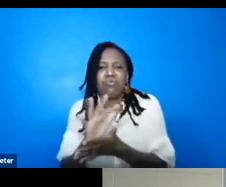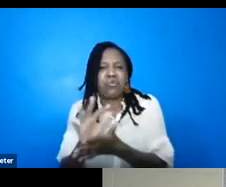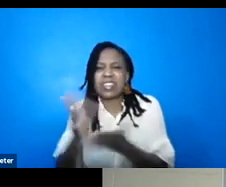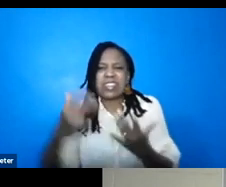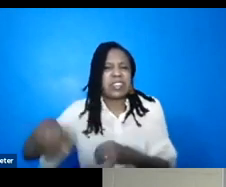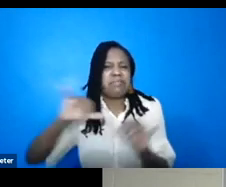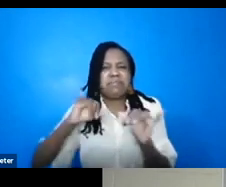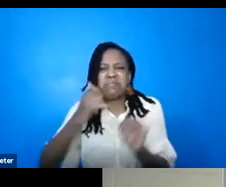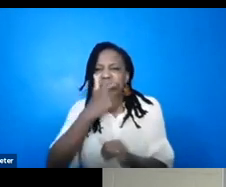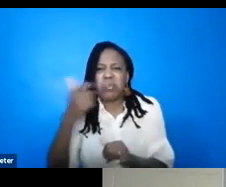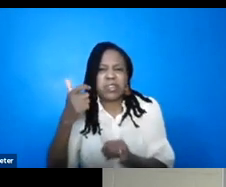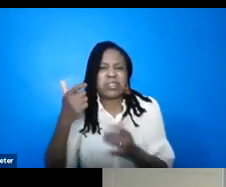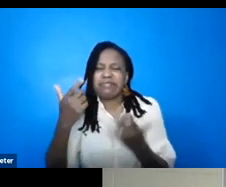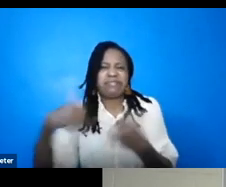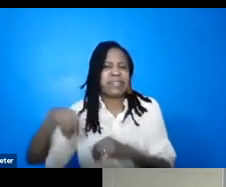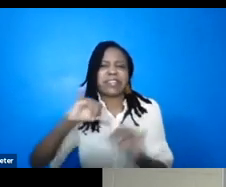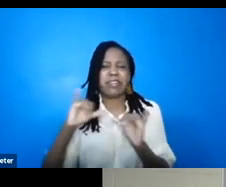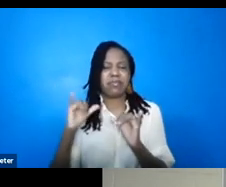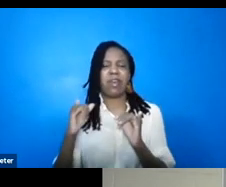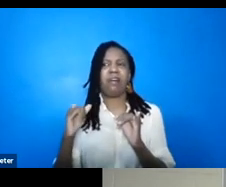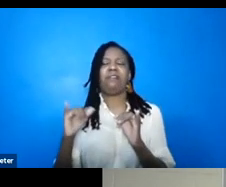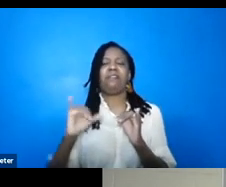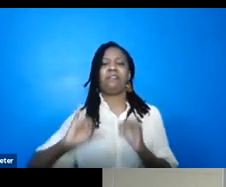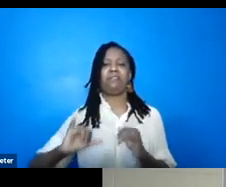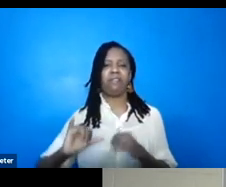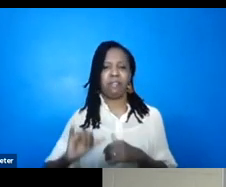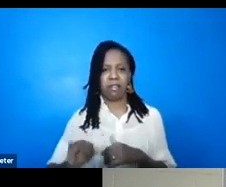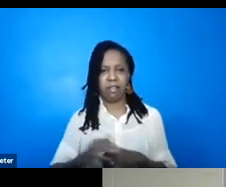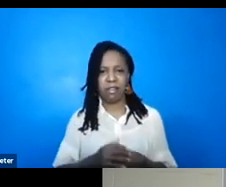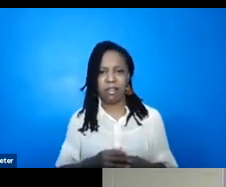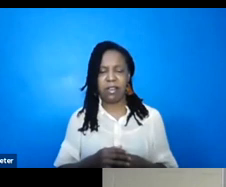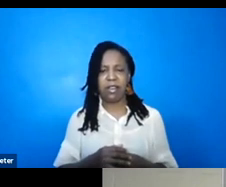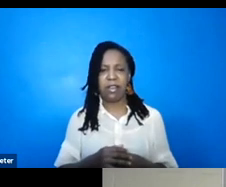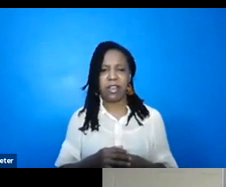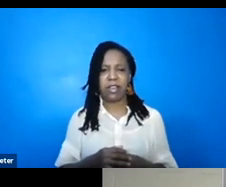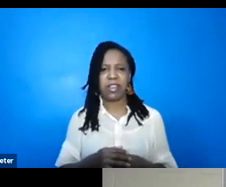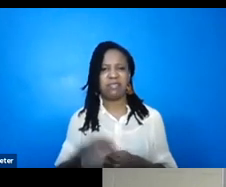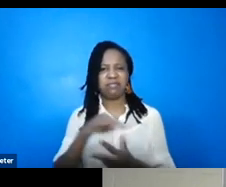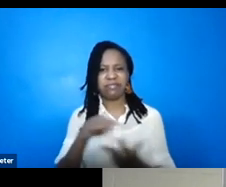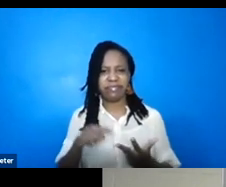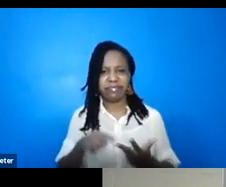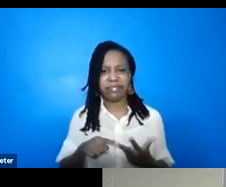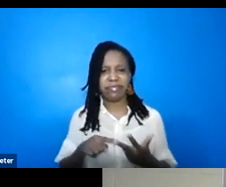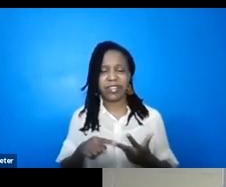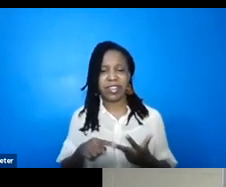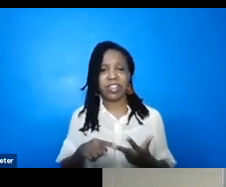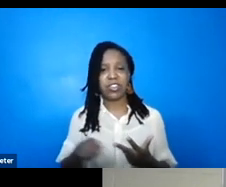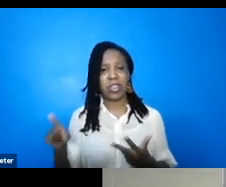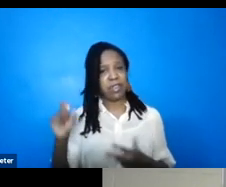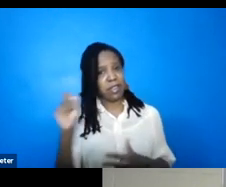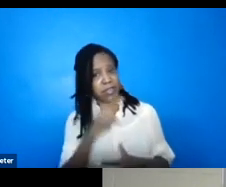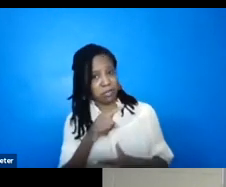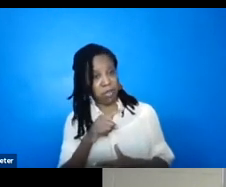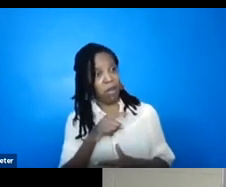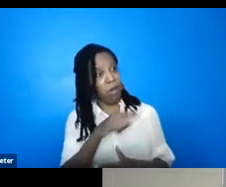masculinity. And then I remember I was challenged with this. He was like, are you comfortable now teaching this? As you continue